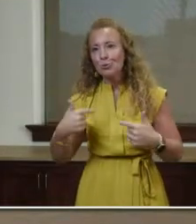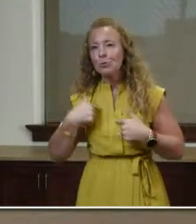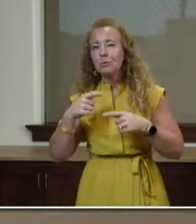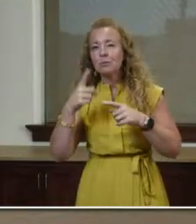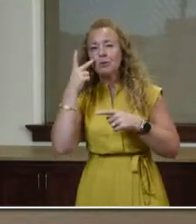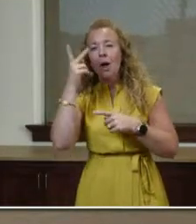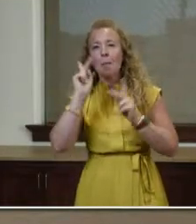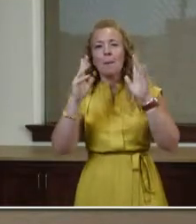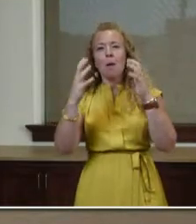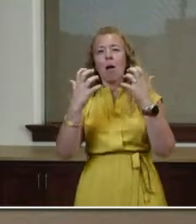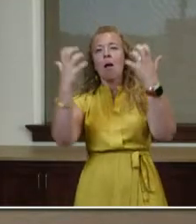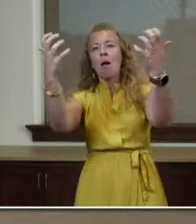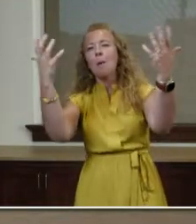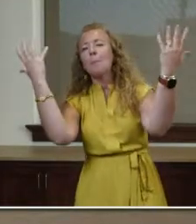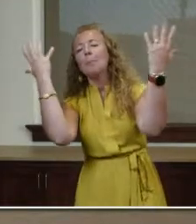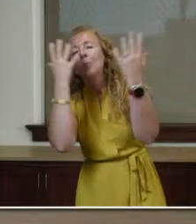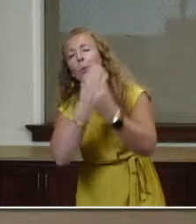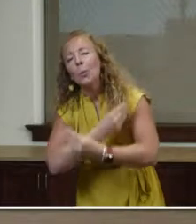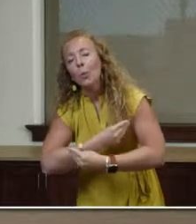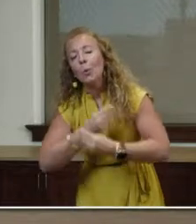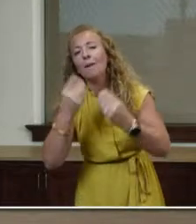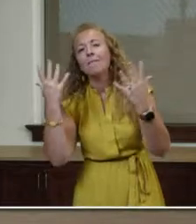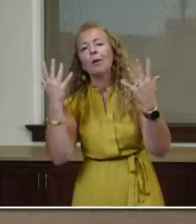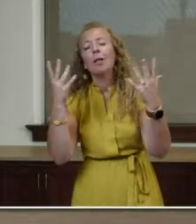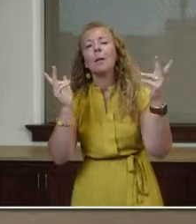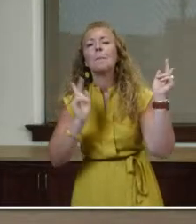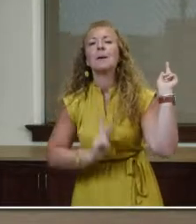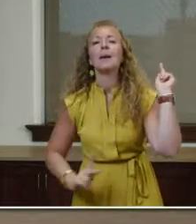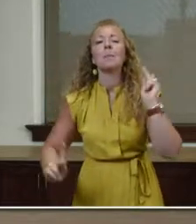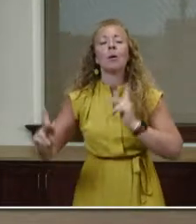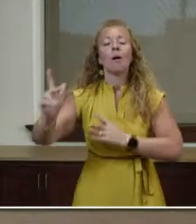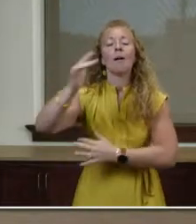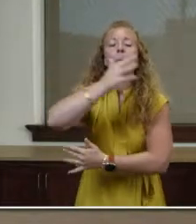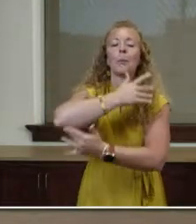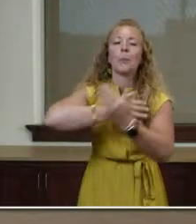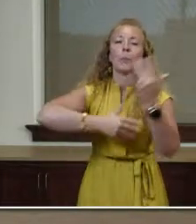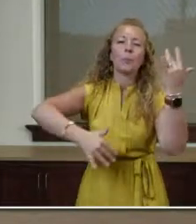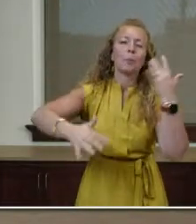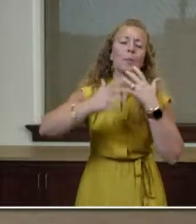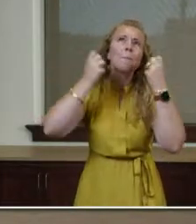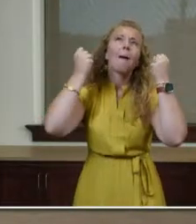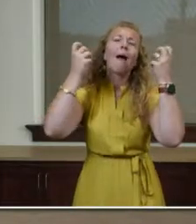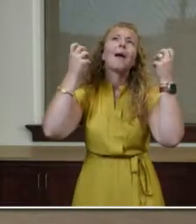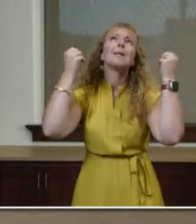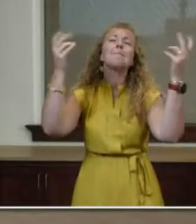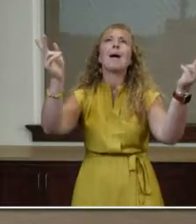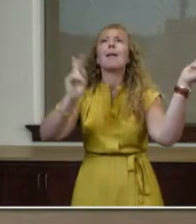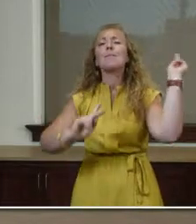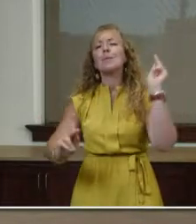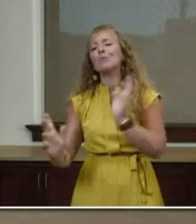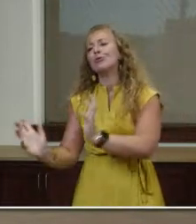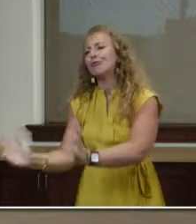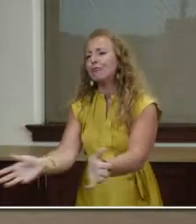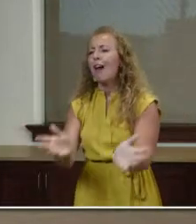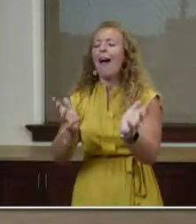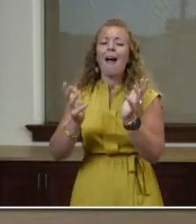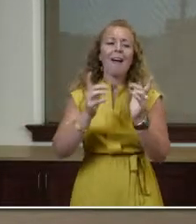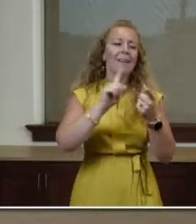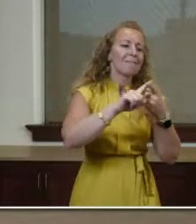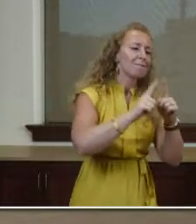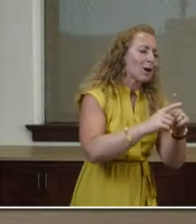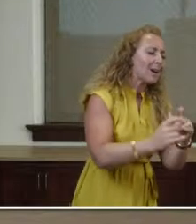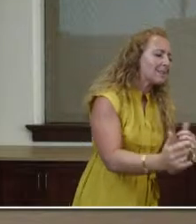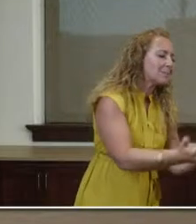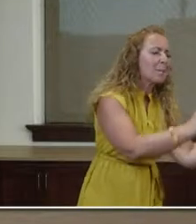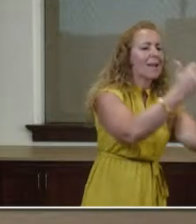there was really a beautiful scene. There were people, so many people congregating, talking to friends, children were